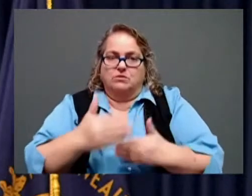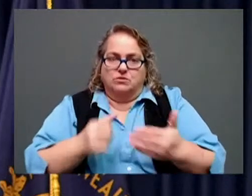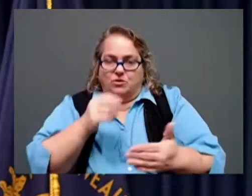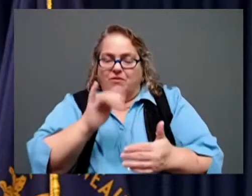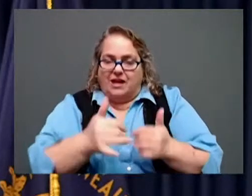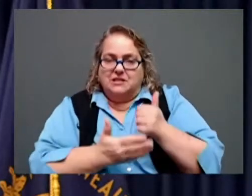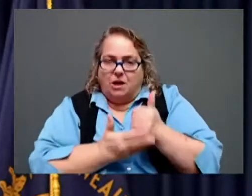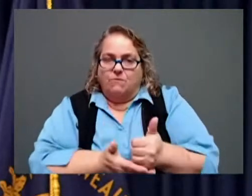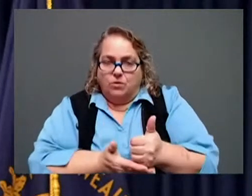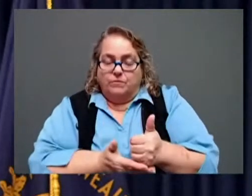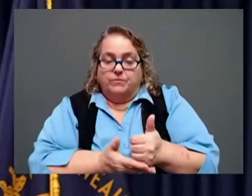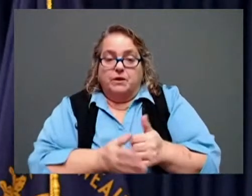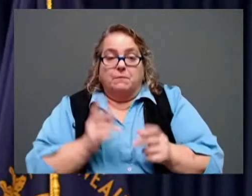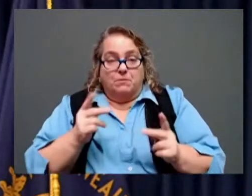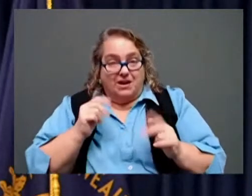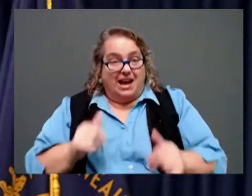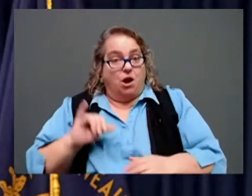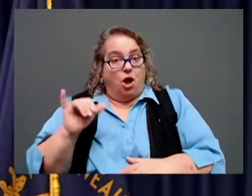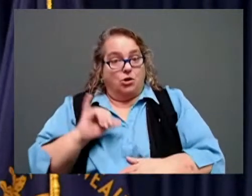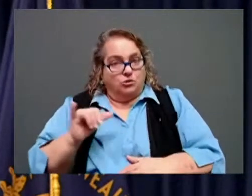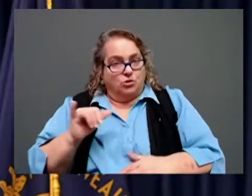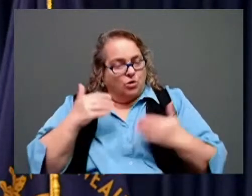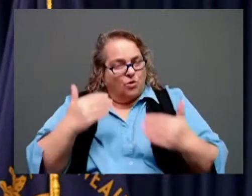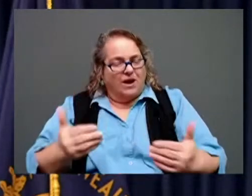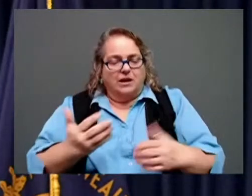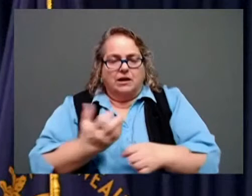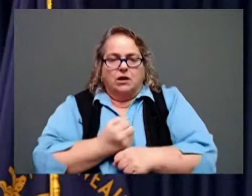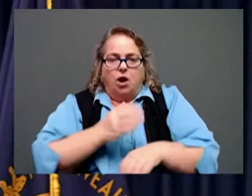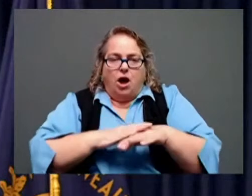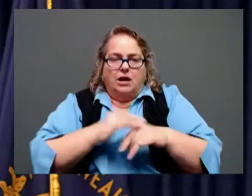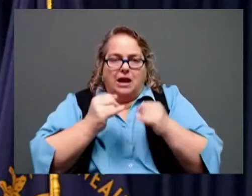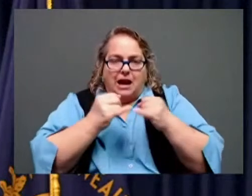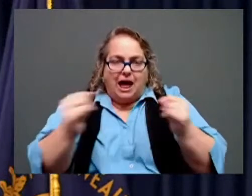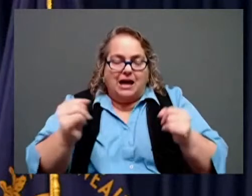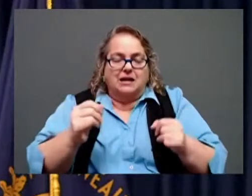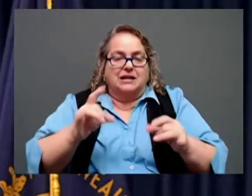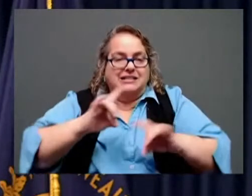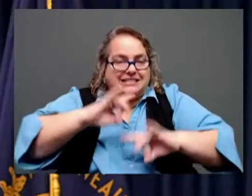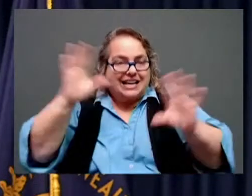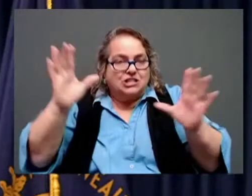can also go ahead and get online at disasterassistance.gov or call